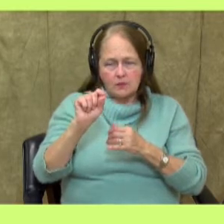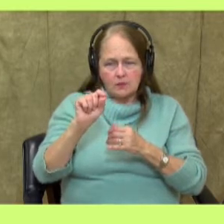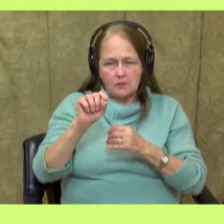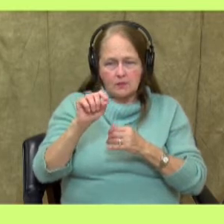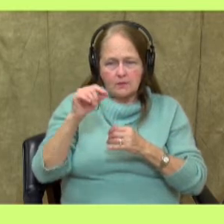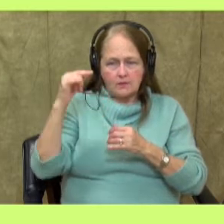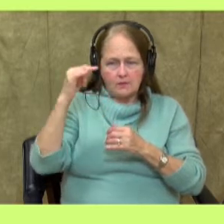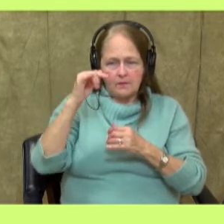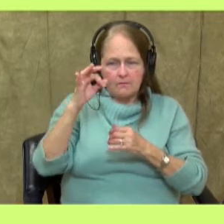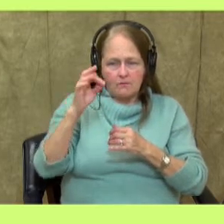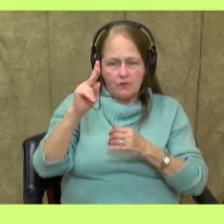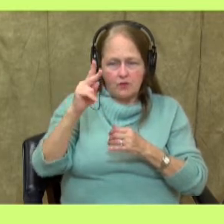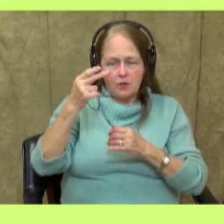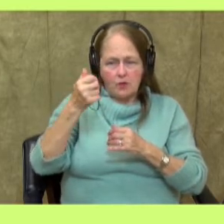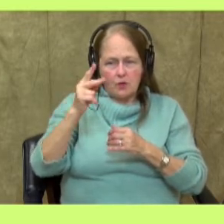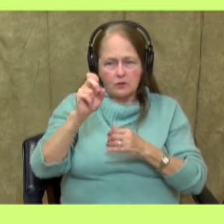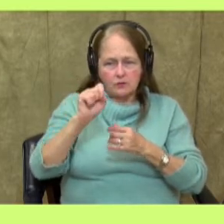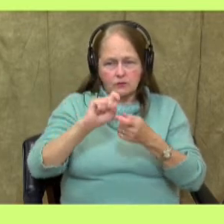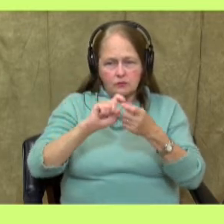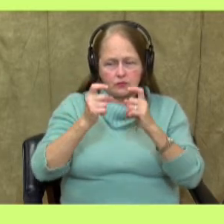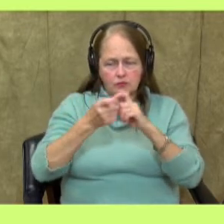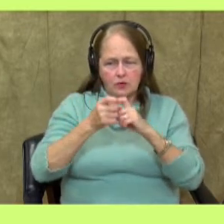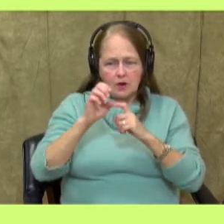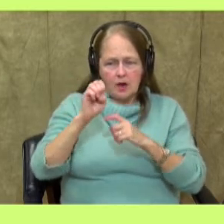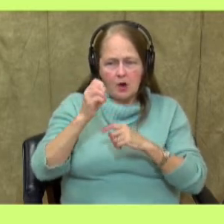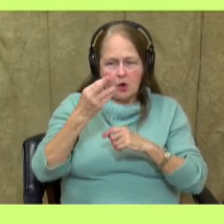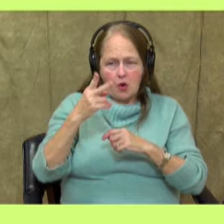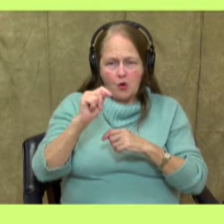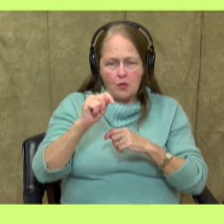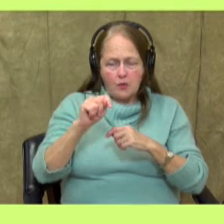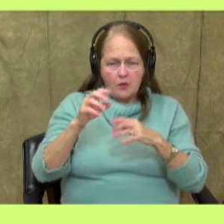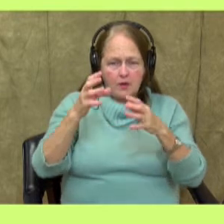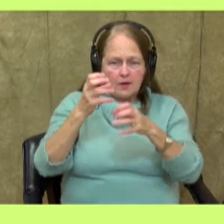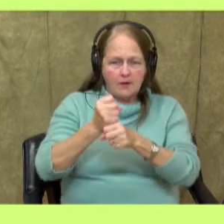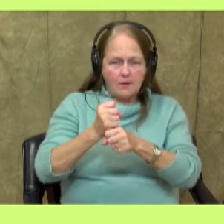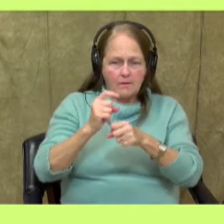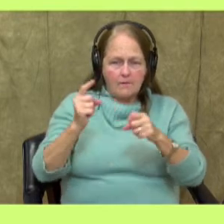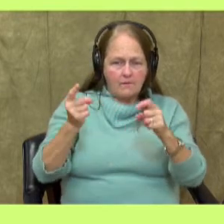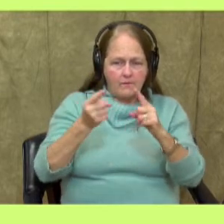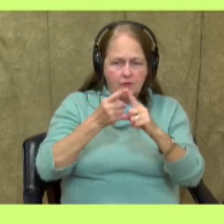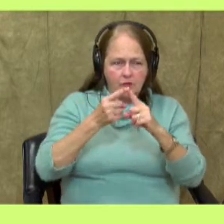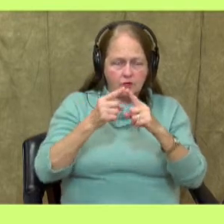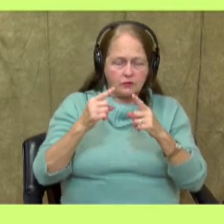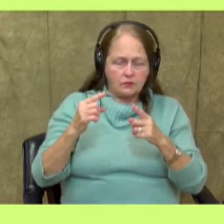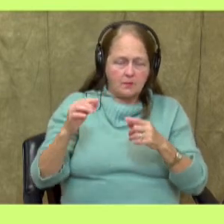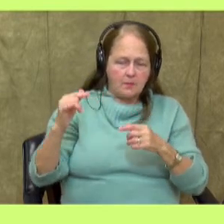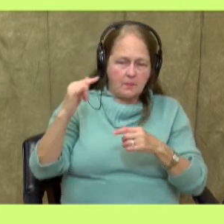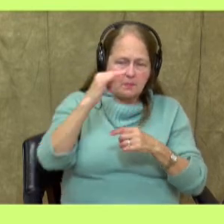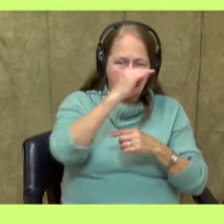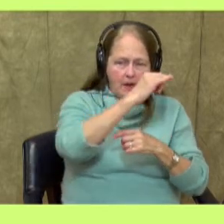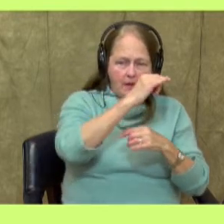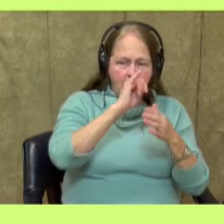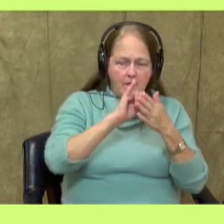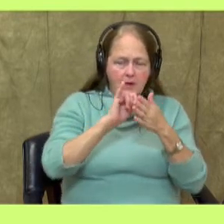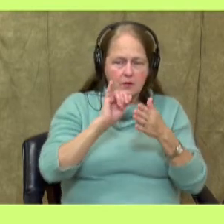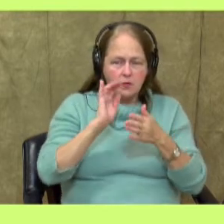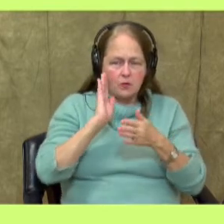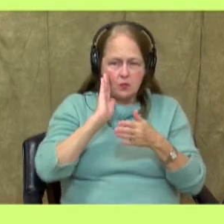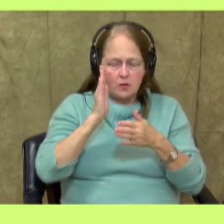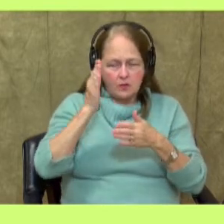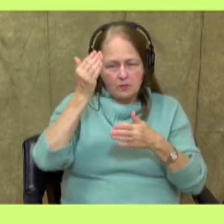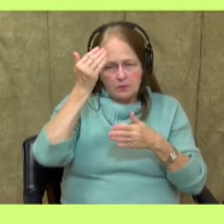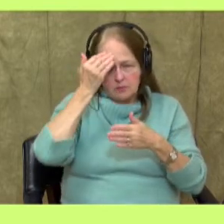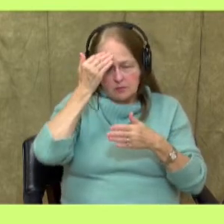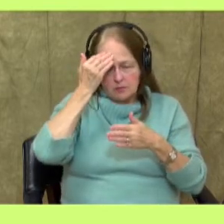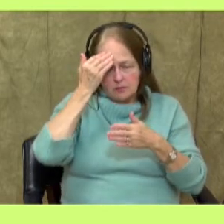1920, pilot Frank Hawks changed Earhart's life by taking her on her first plane ride. It was then that she